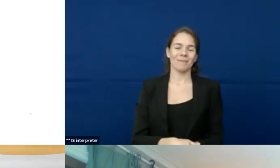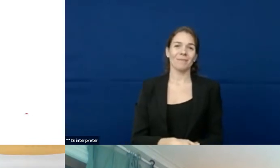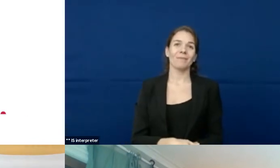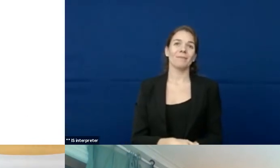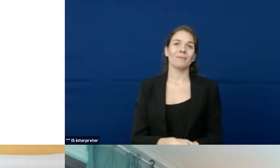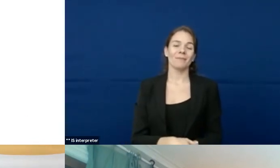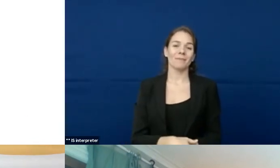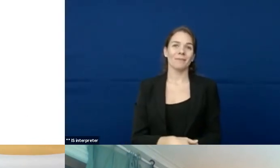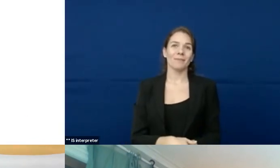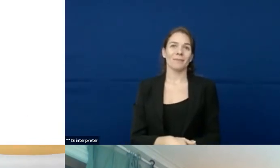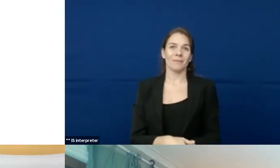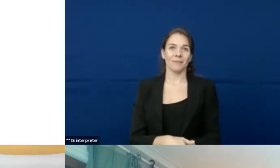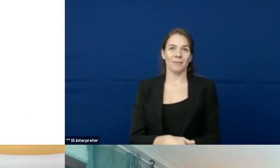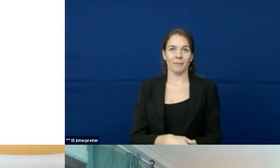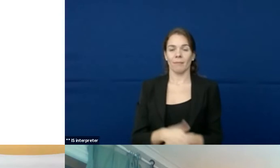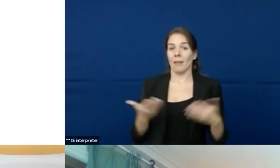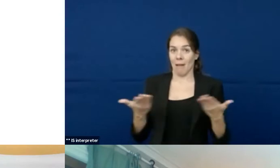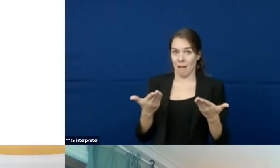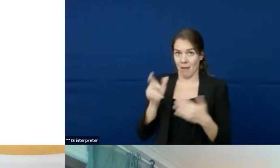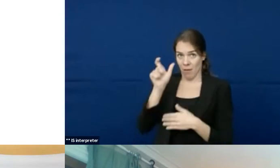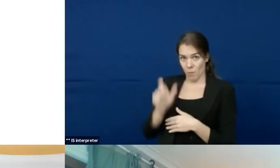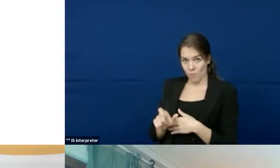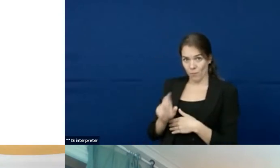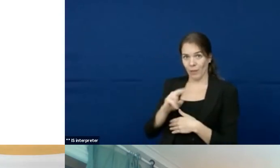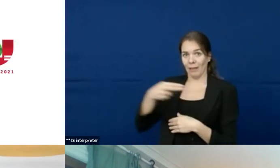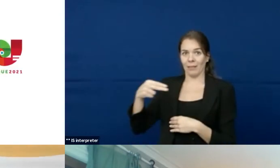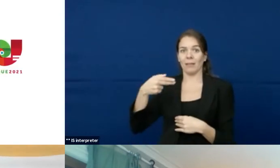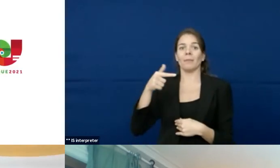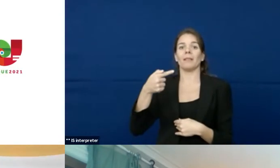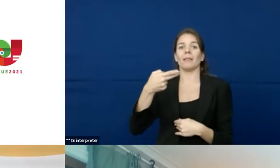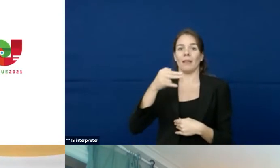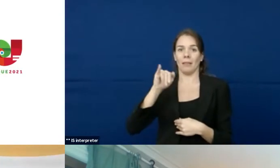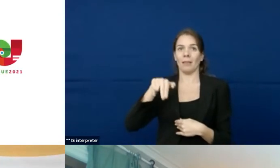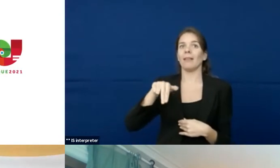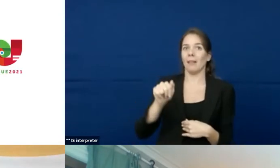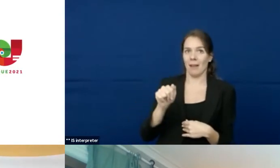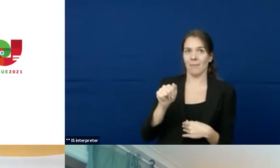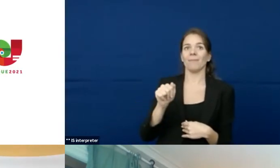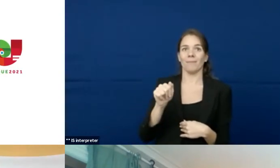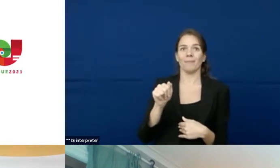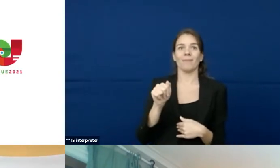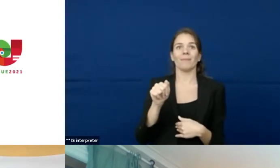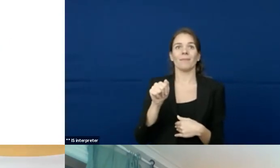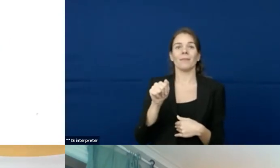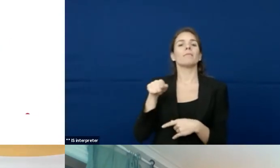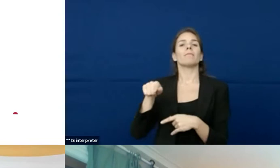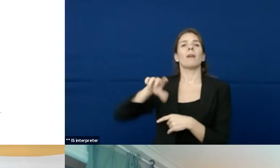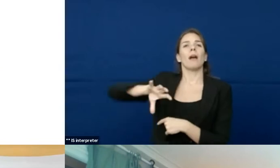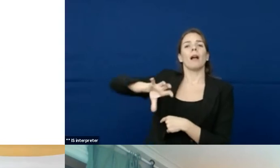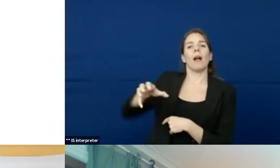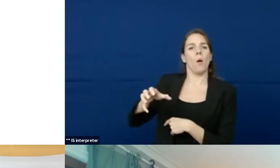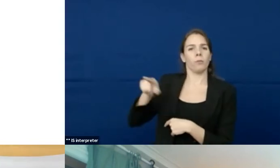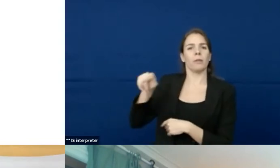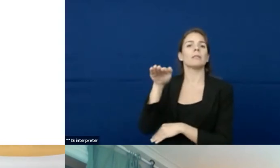Trust Zimbabwe. And I would like to pose the following question to Ms. Famosa. At this